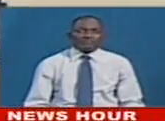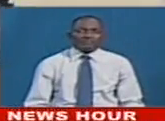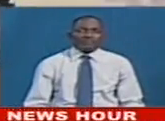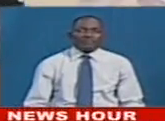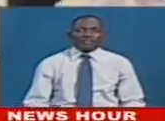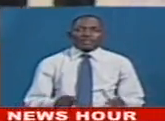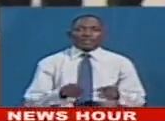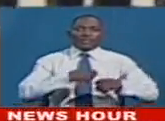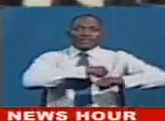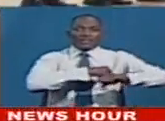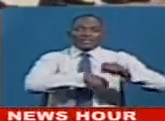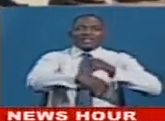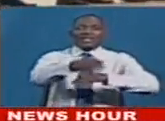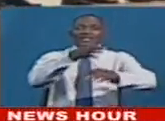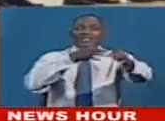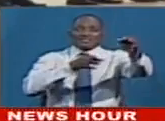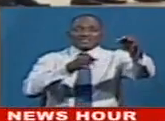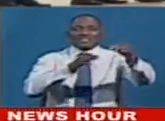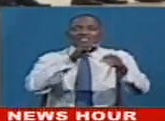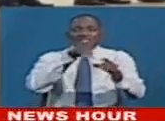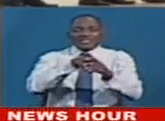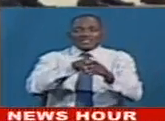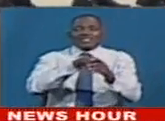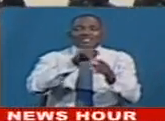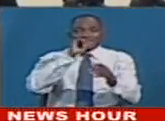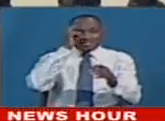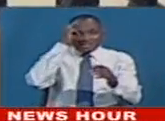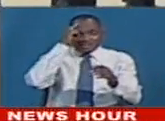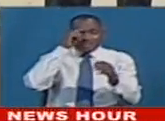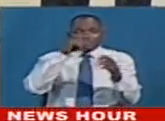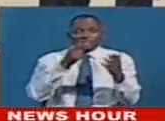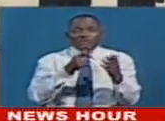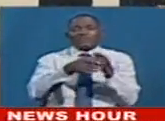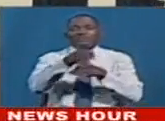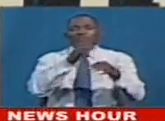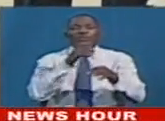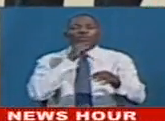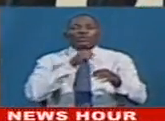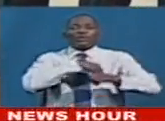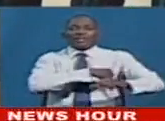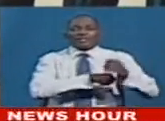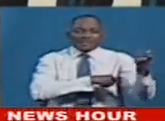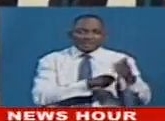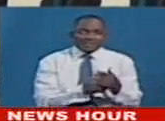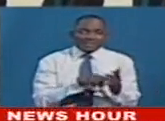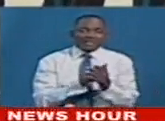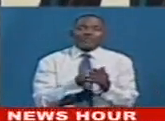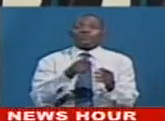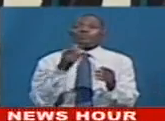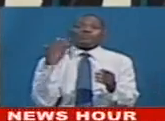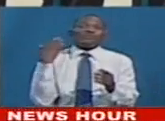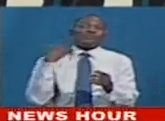Guard changing or guard mounting is part of state protocol involving replacement of old guards. This is an old